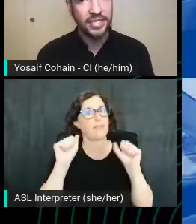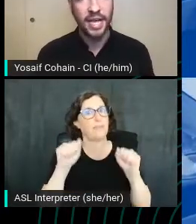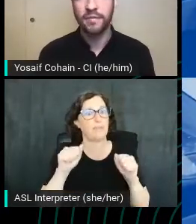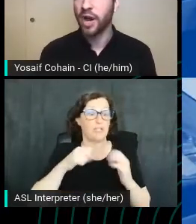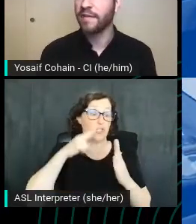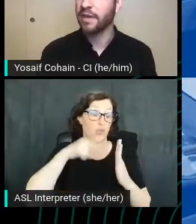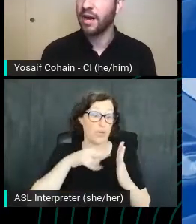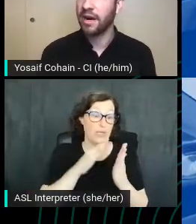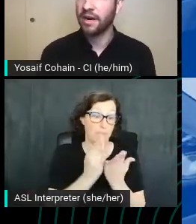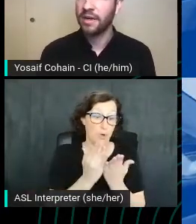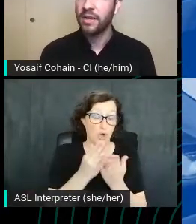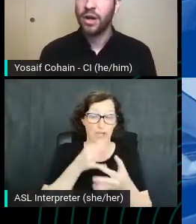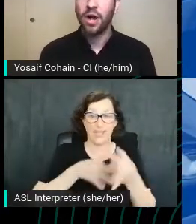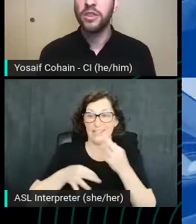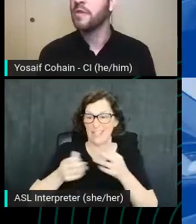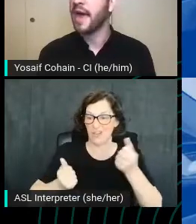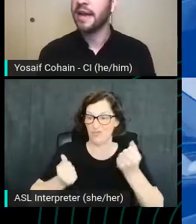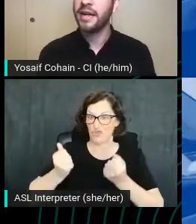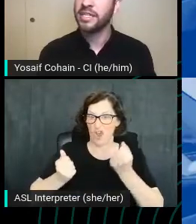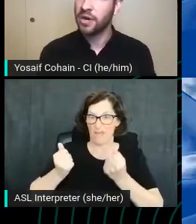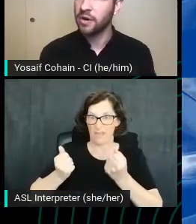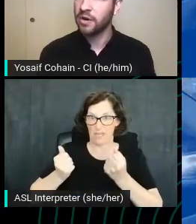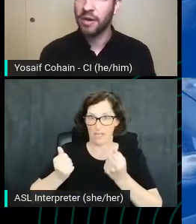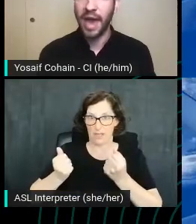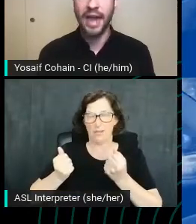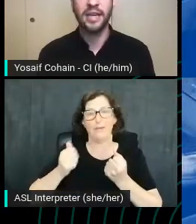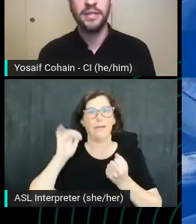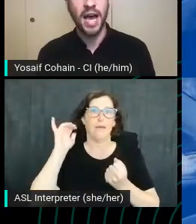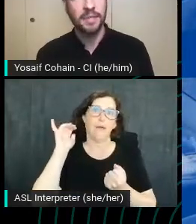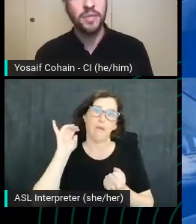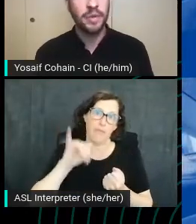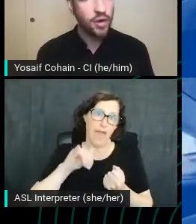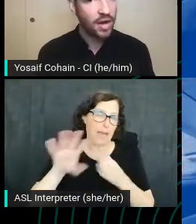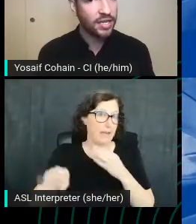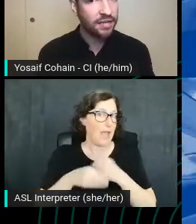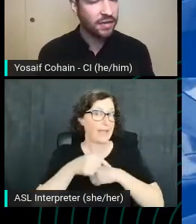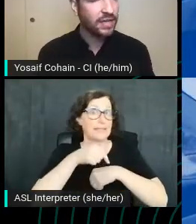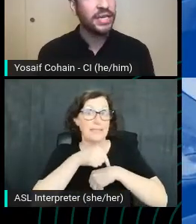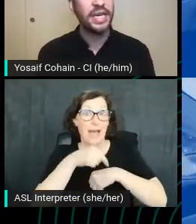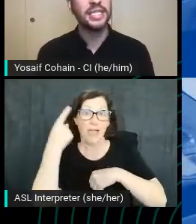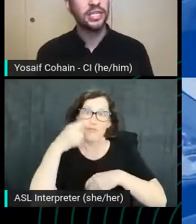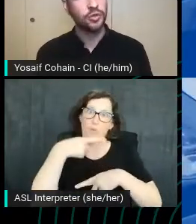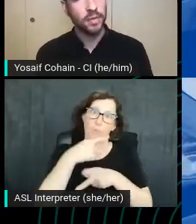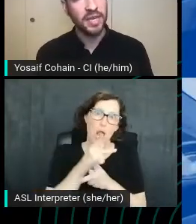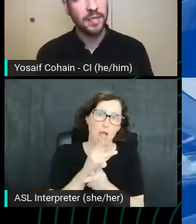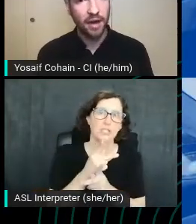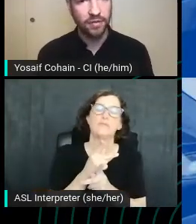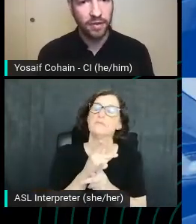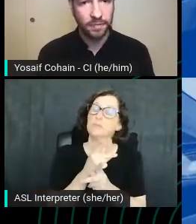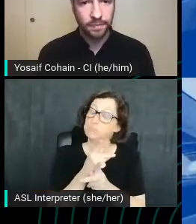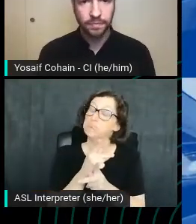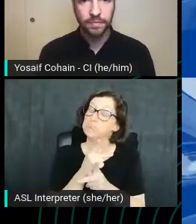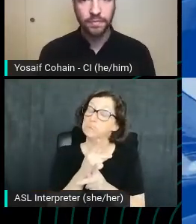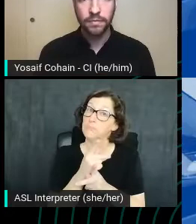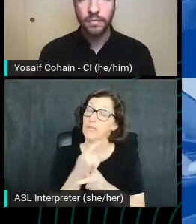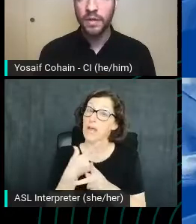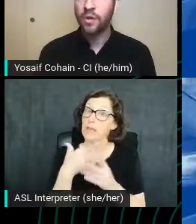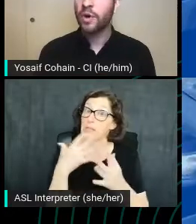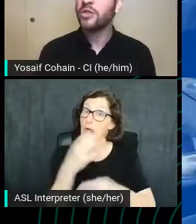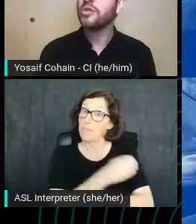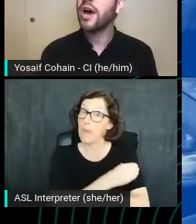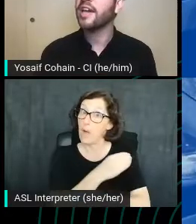book instead of driving the car, although that on its own, adding time to be productive, is extremely powerful.